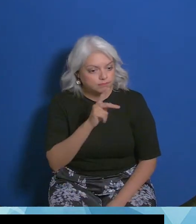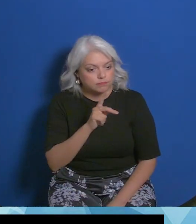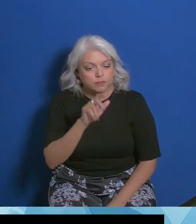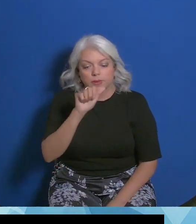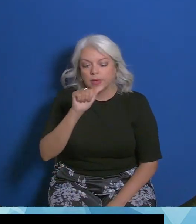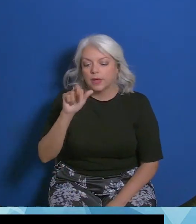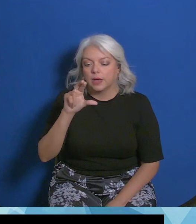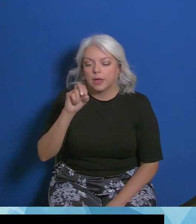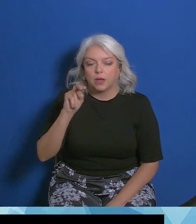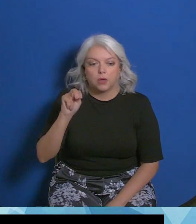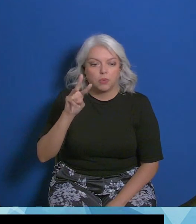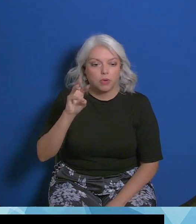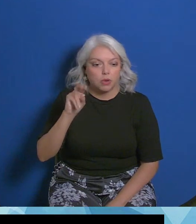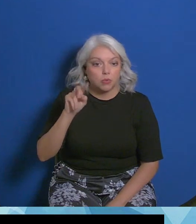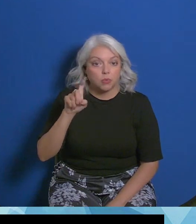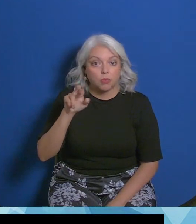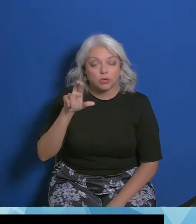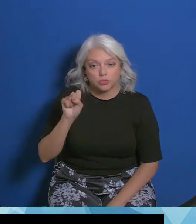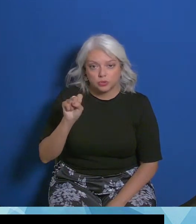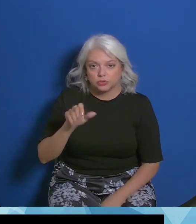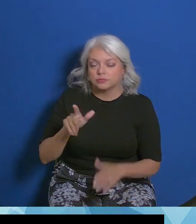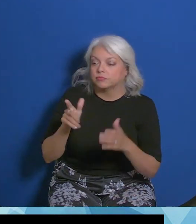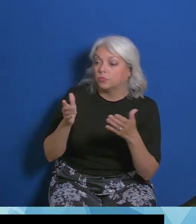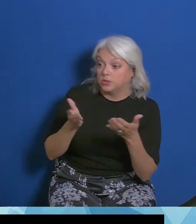Aaron Wonder, Present.